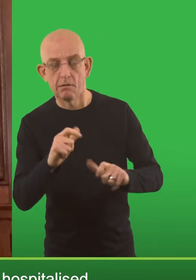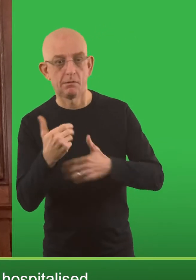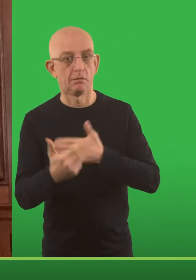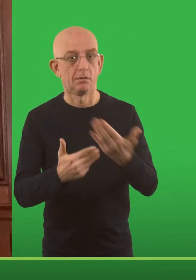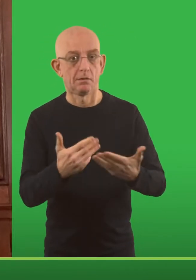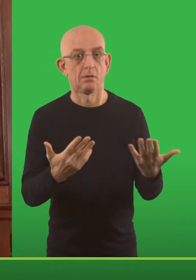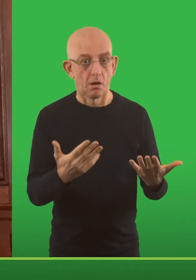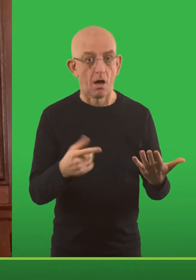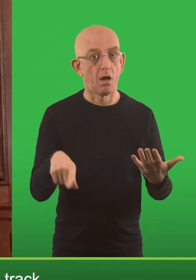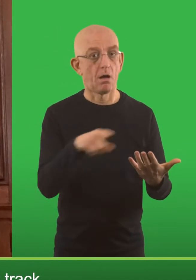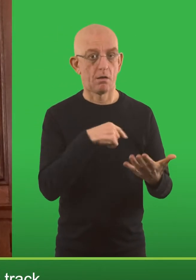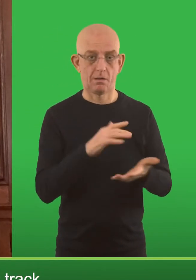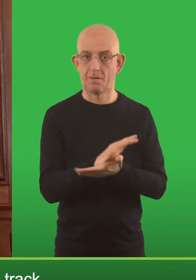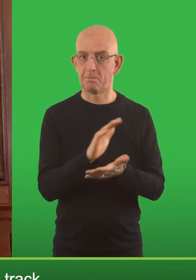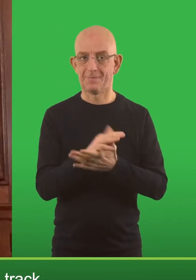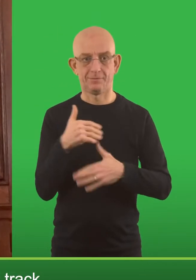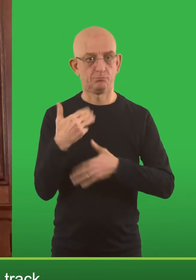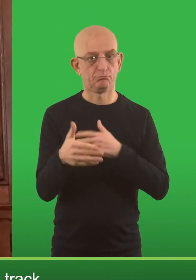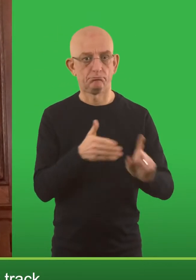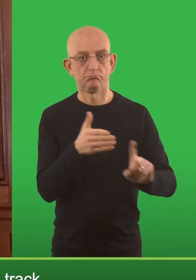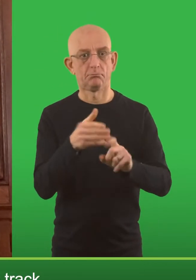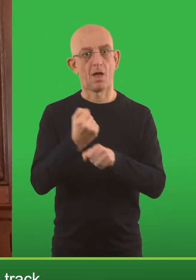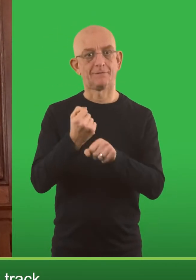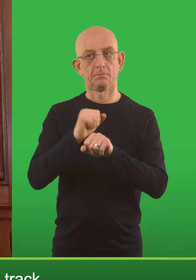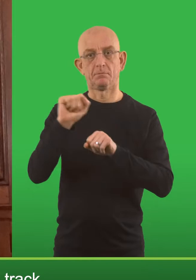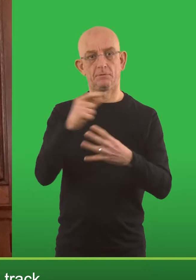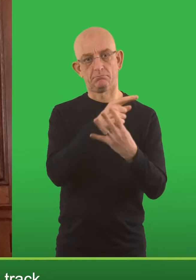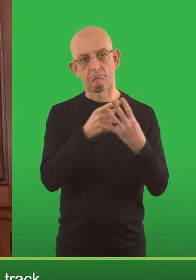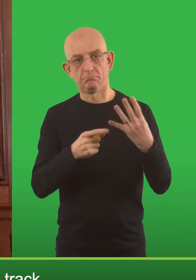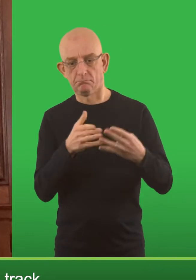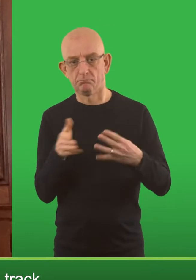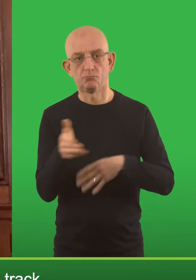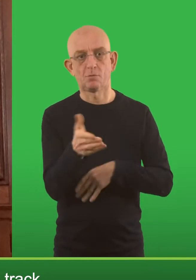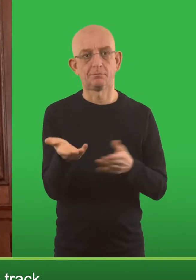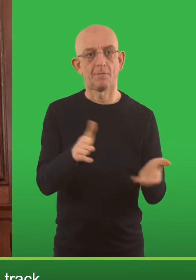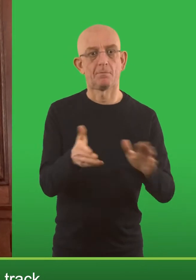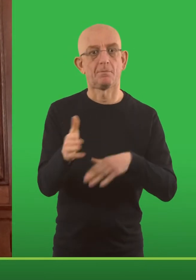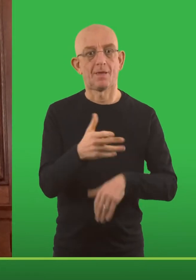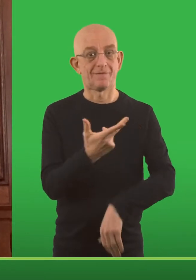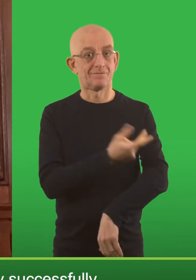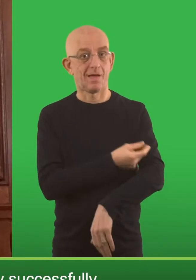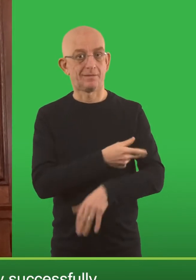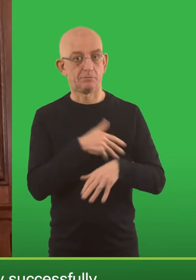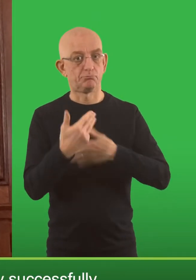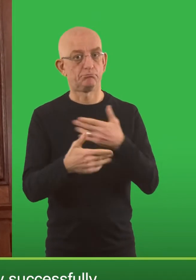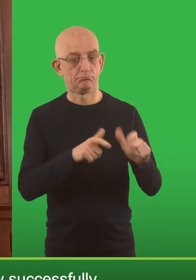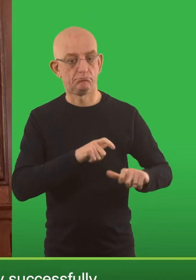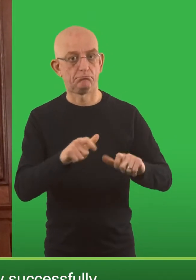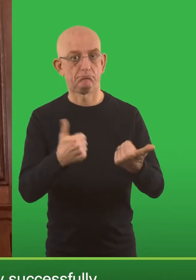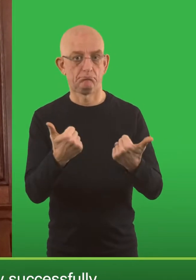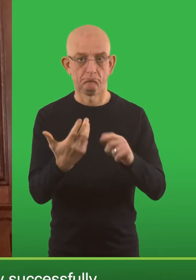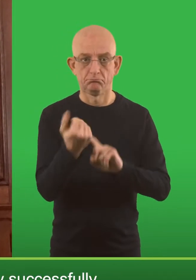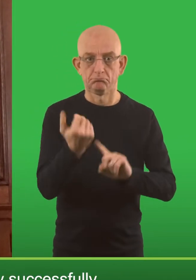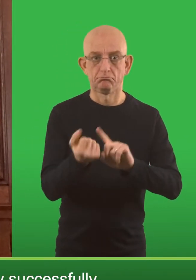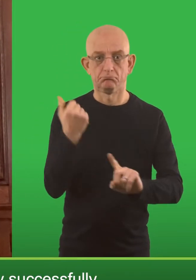and constant. All up, I'm happy that we're on track for the government's 4 tests in the roadmap. The vaccine